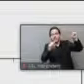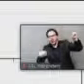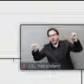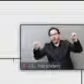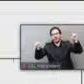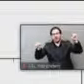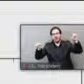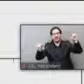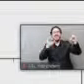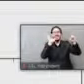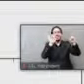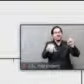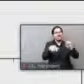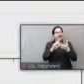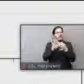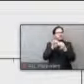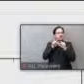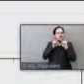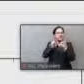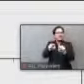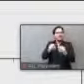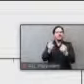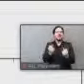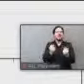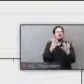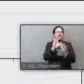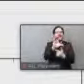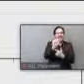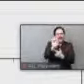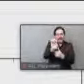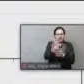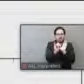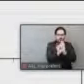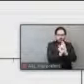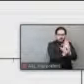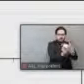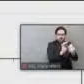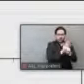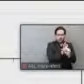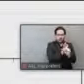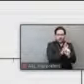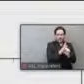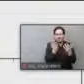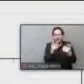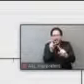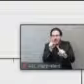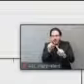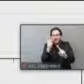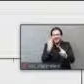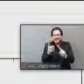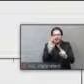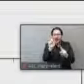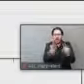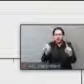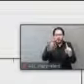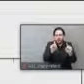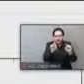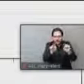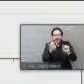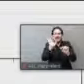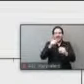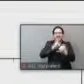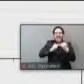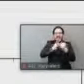cases. And Alex, maybe you can point to where we are at the end of the month at the sort of bottom inflection point lower on the